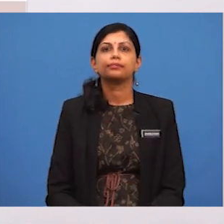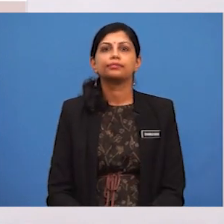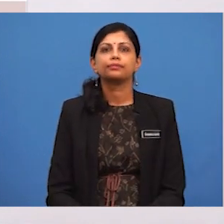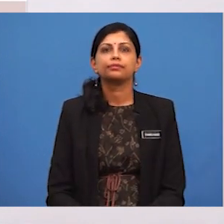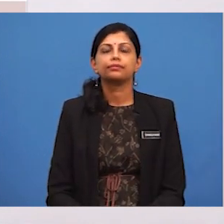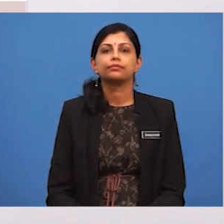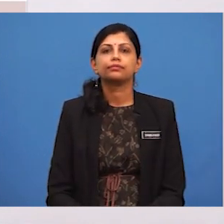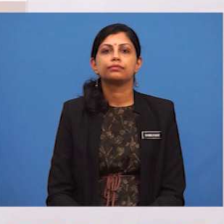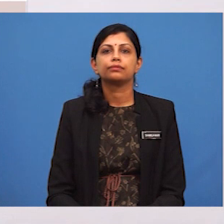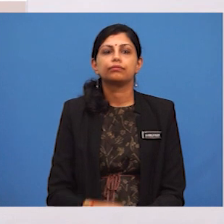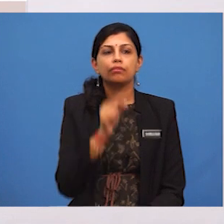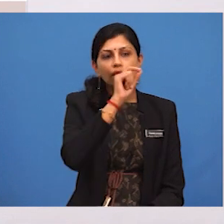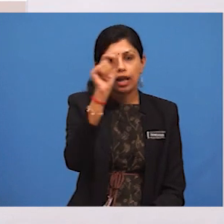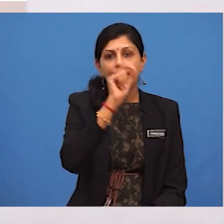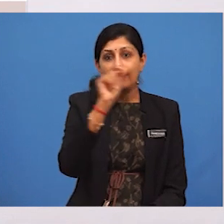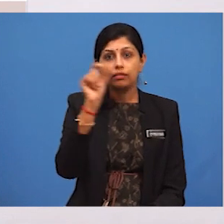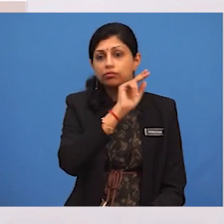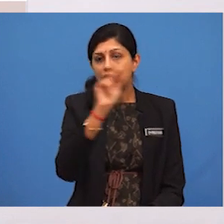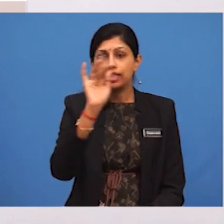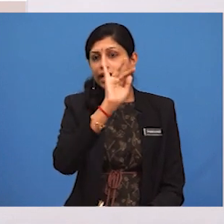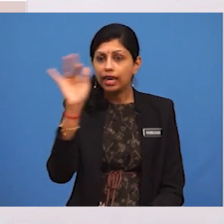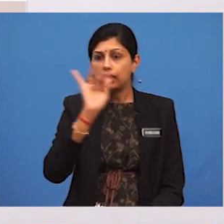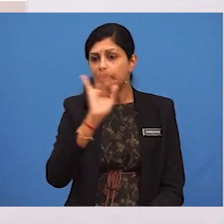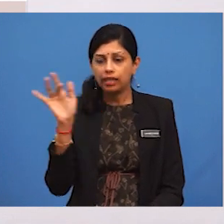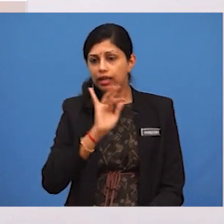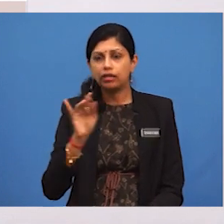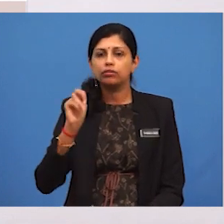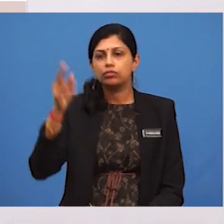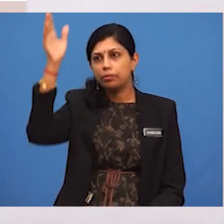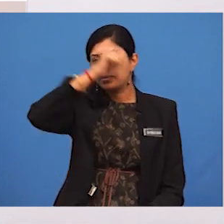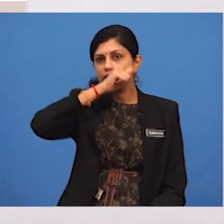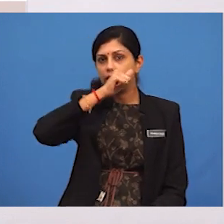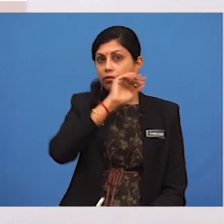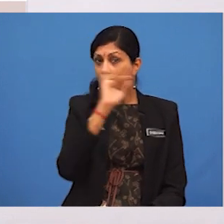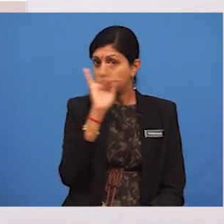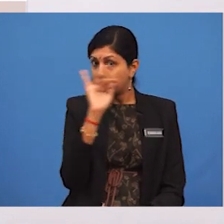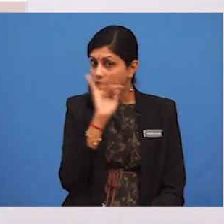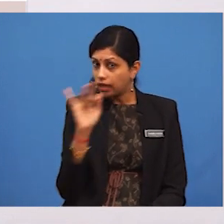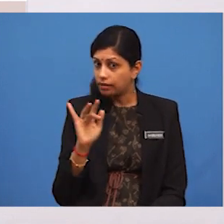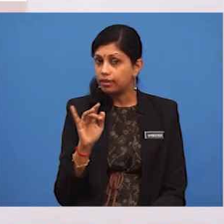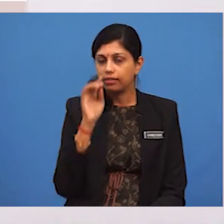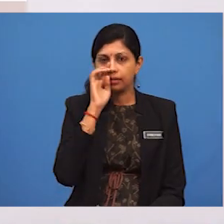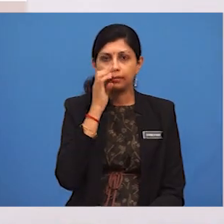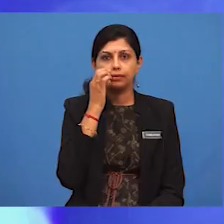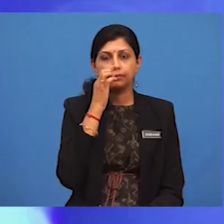them in the question paper so that you do not miss them. Now, this is a very useful